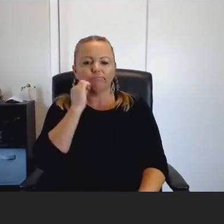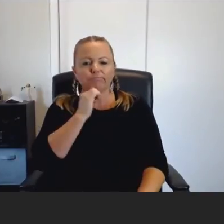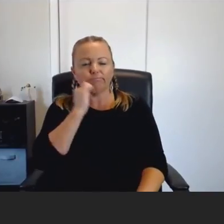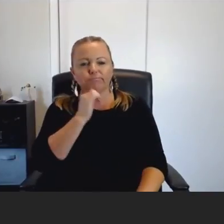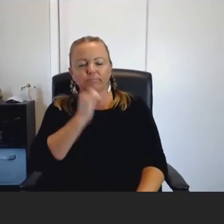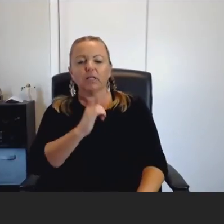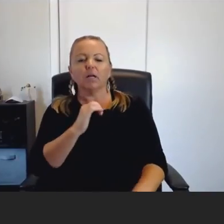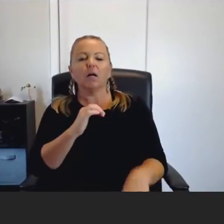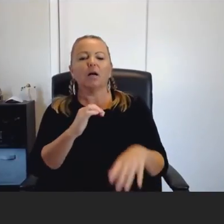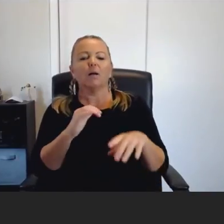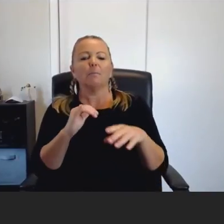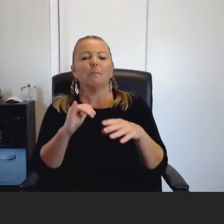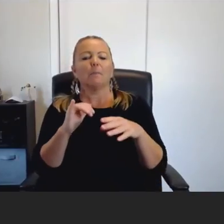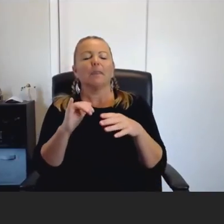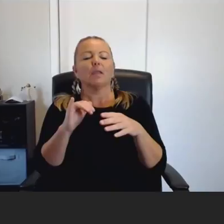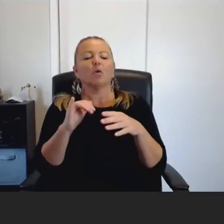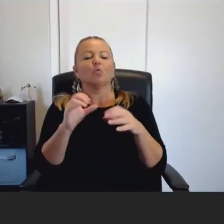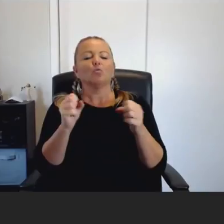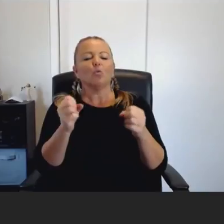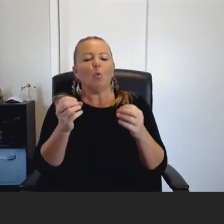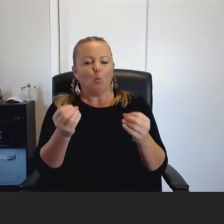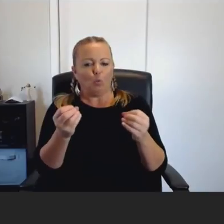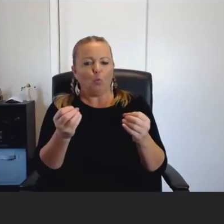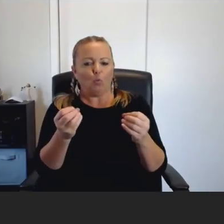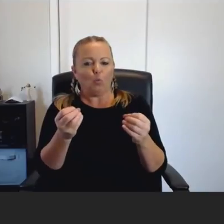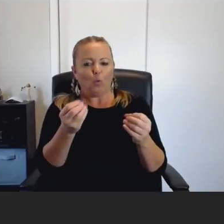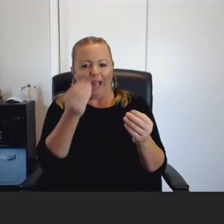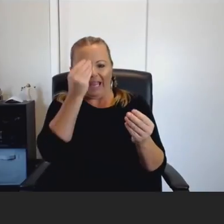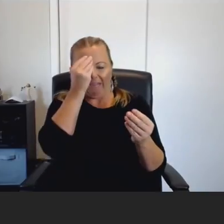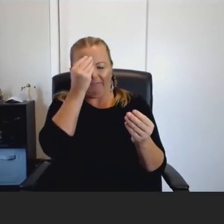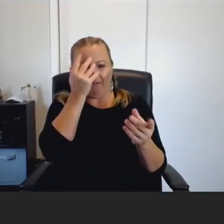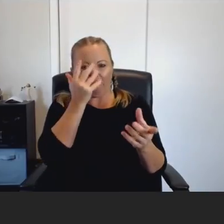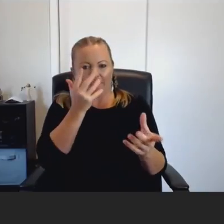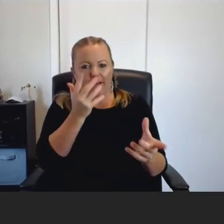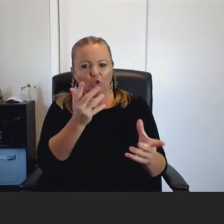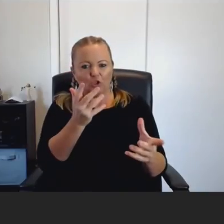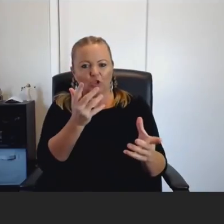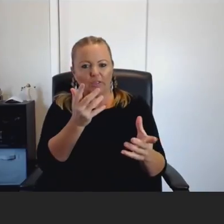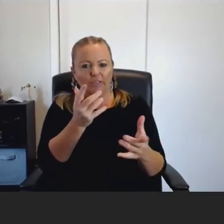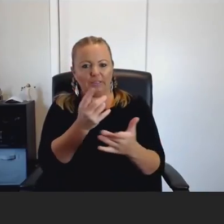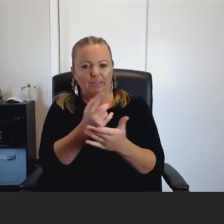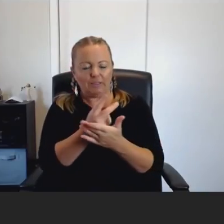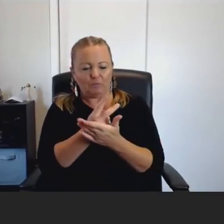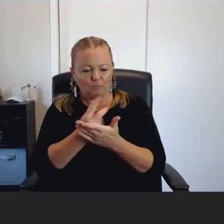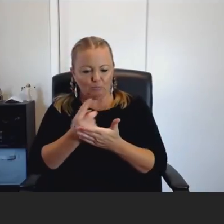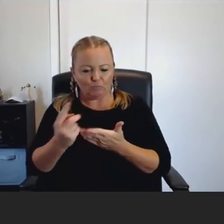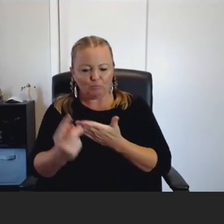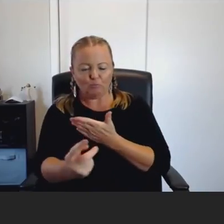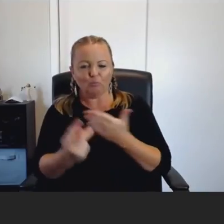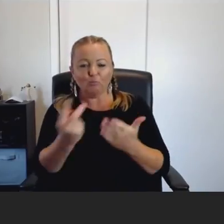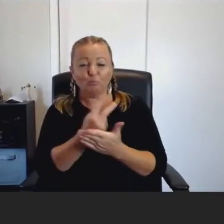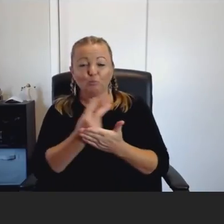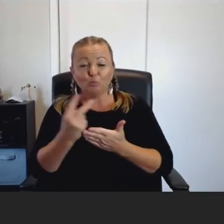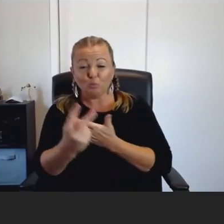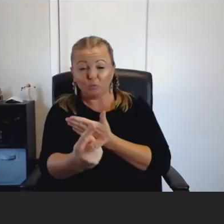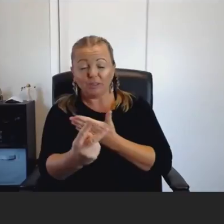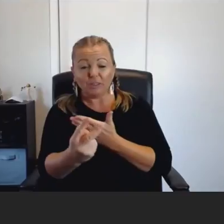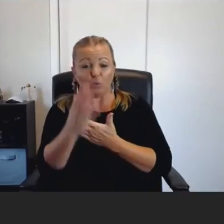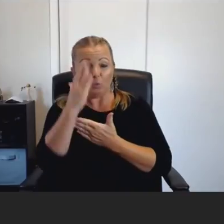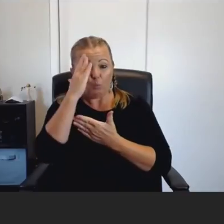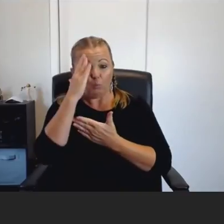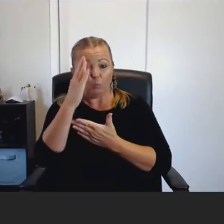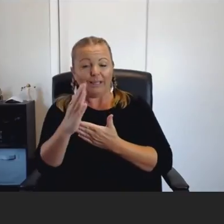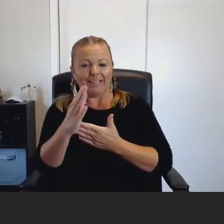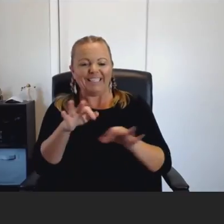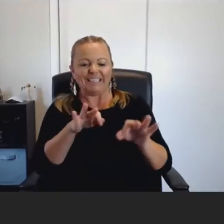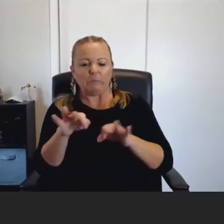that uh, there will be information coming out in the next couple of weeks that will really say what's going